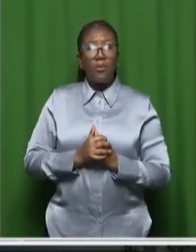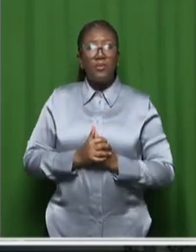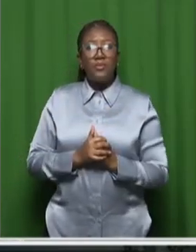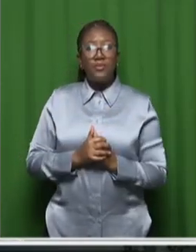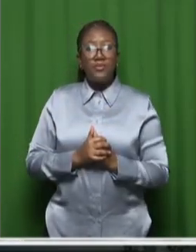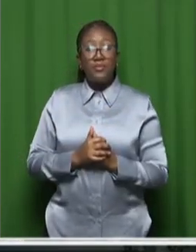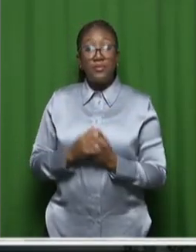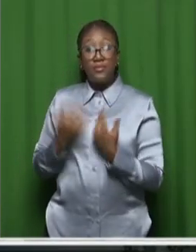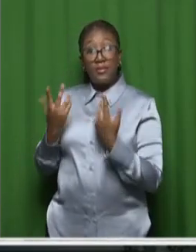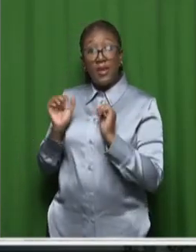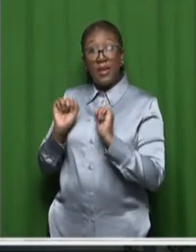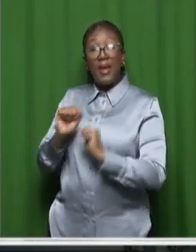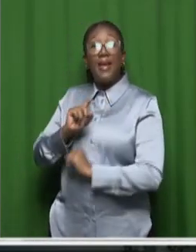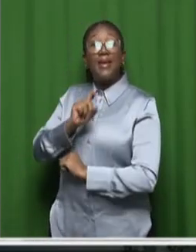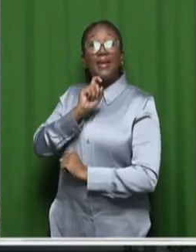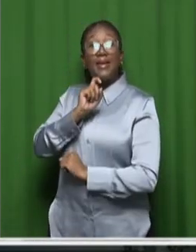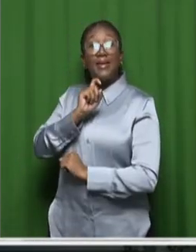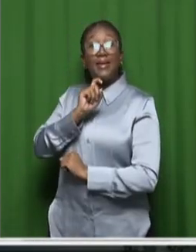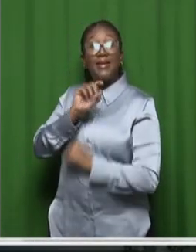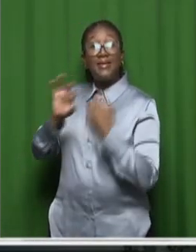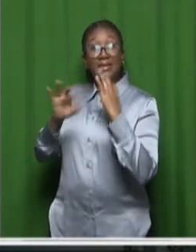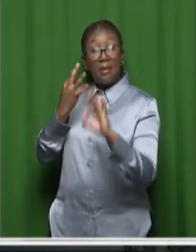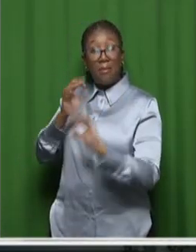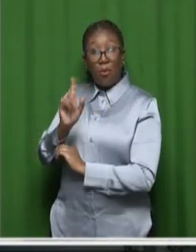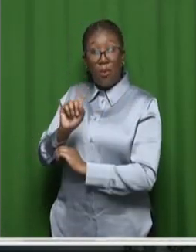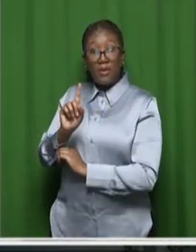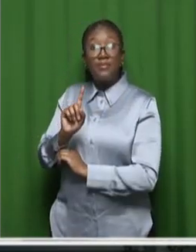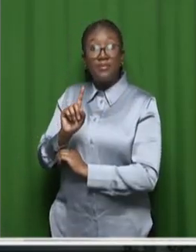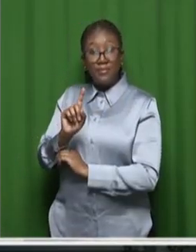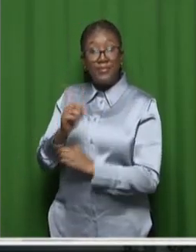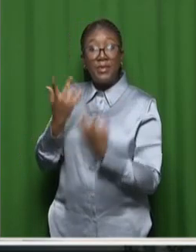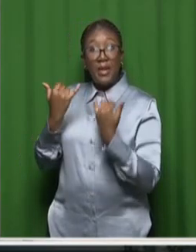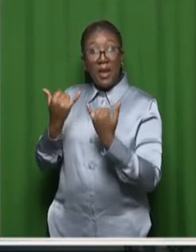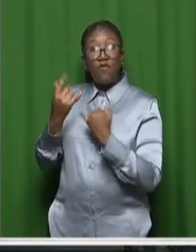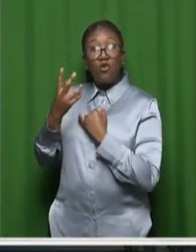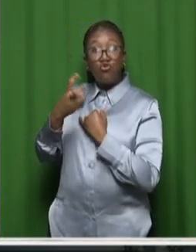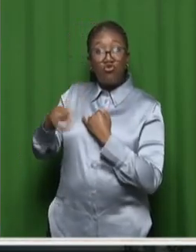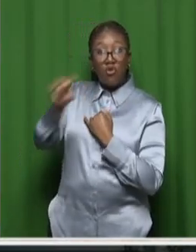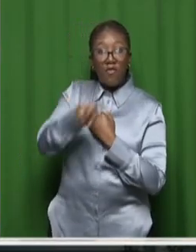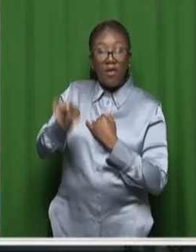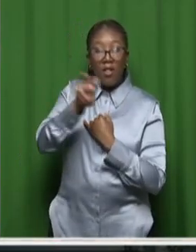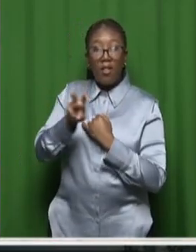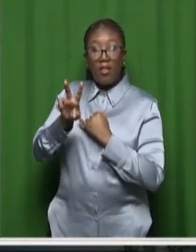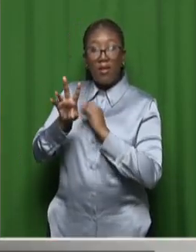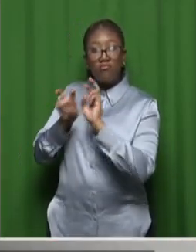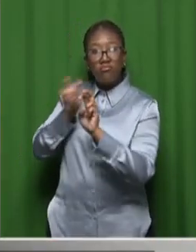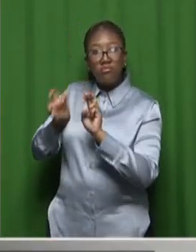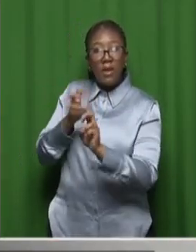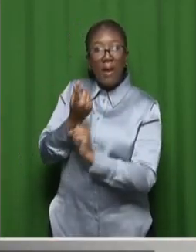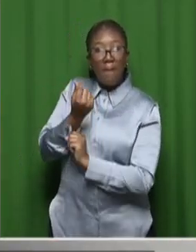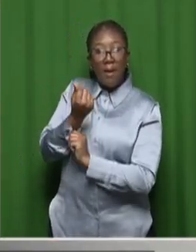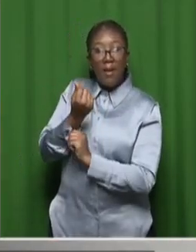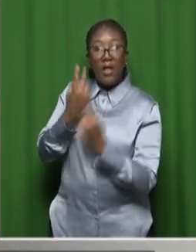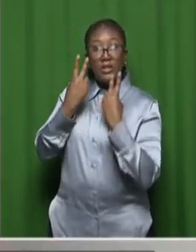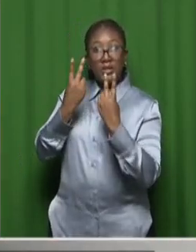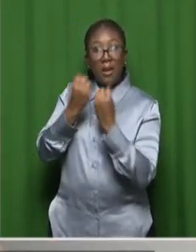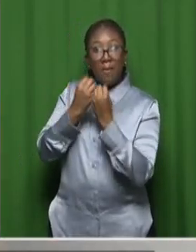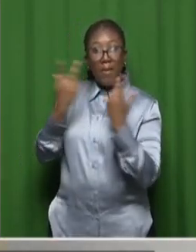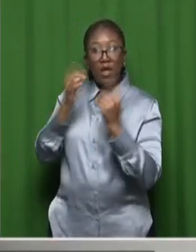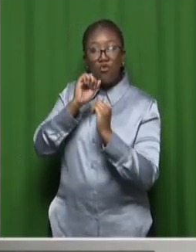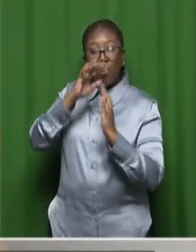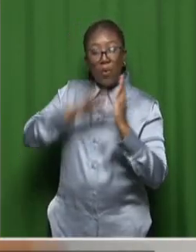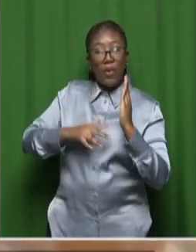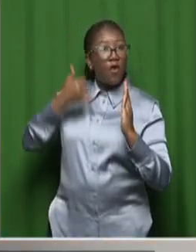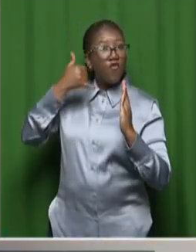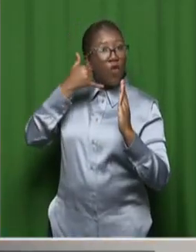Now, the easiest way to look at these travel scams is where they focus a lot on your phishing, right? They